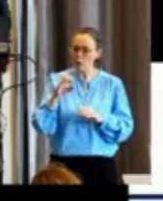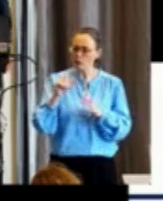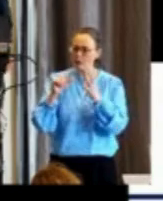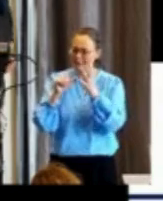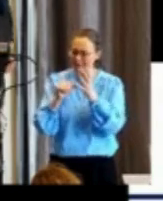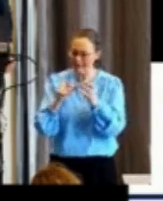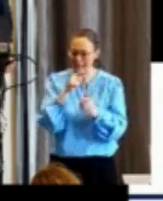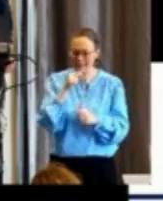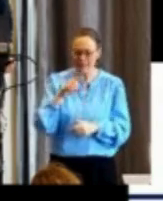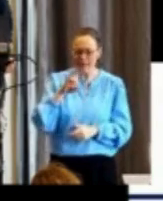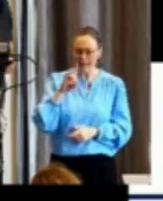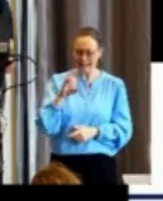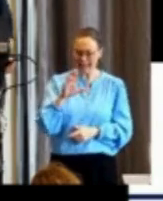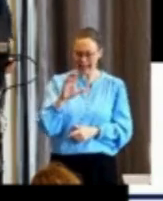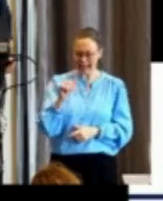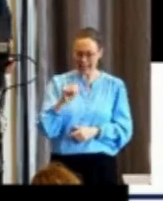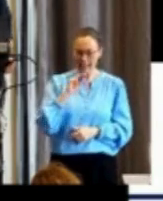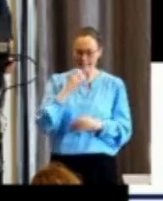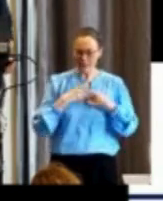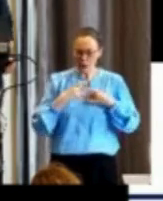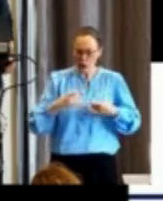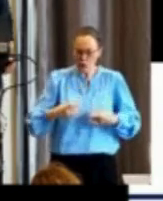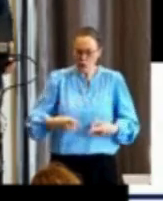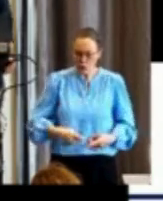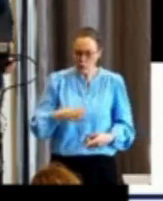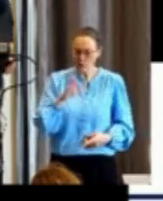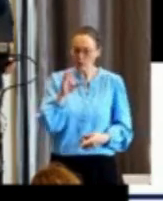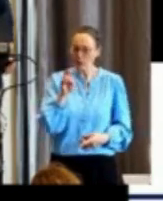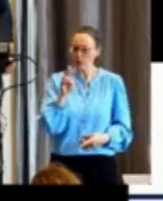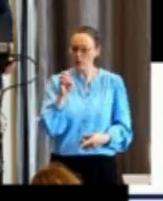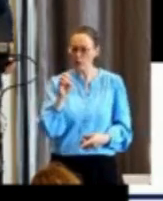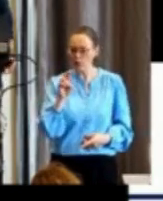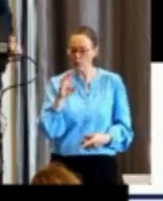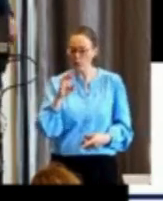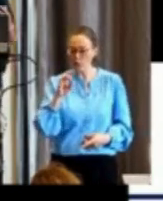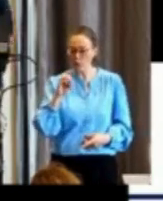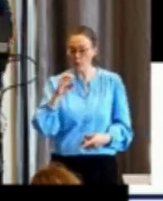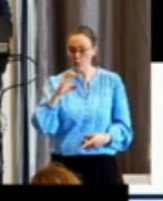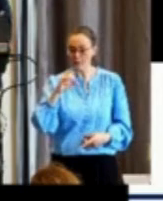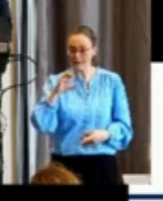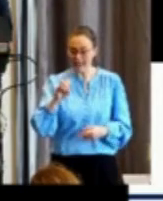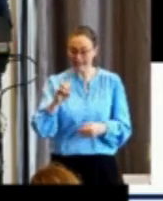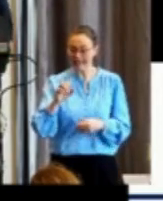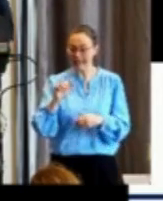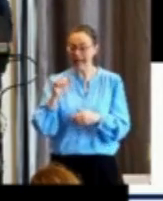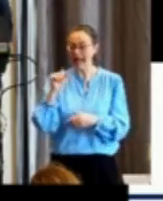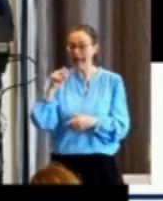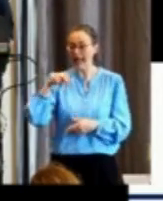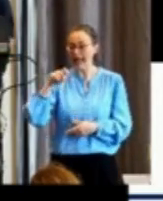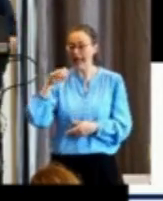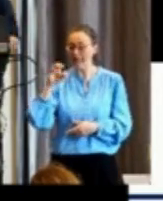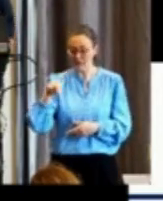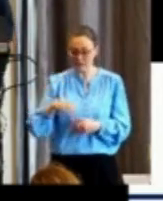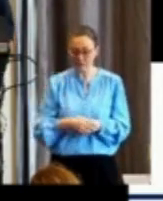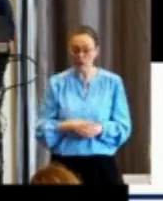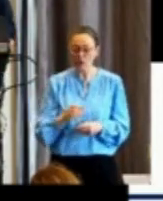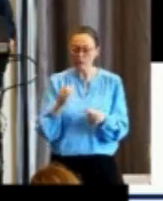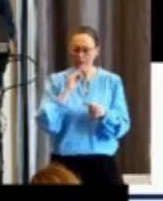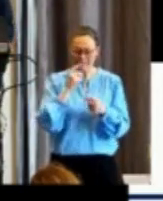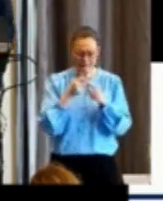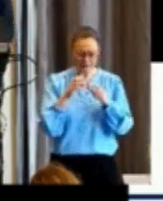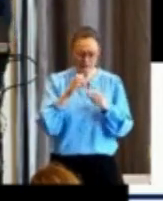the HLA genes. It stands for the human leukocyte antigen gene locus. And there's a cluster of lots of different genes that